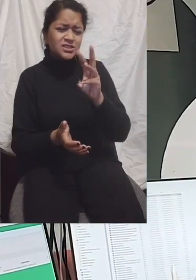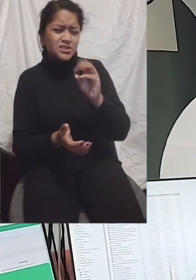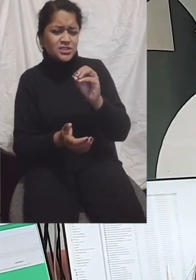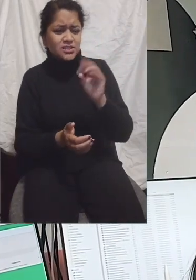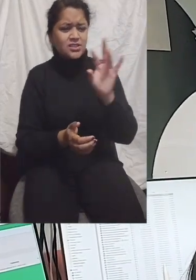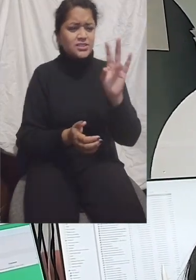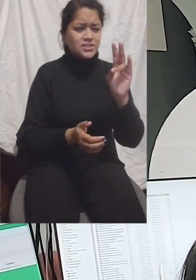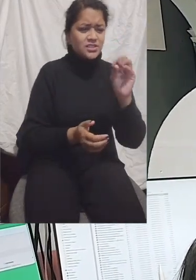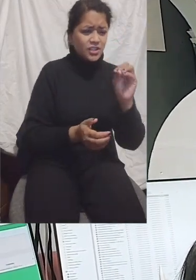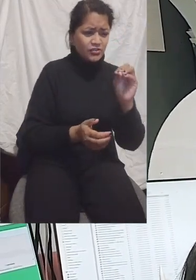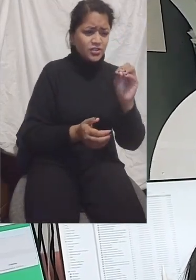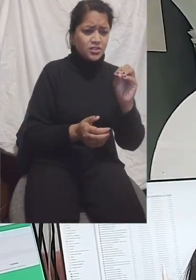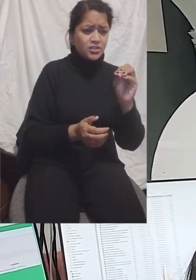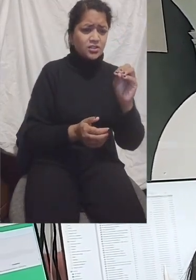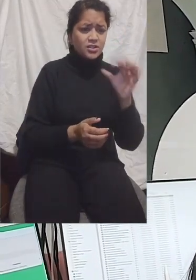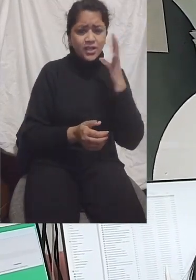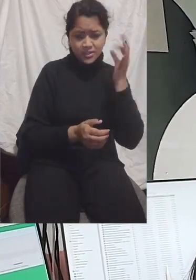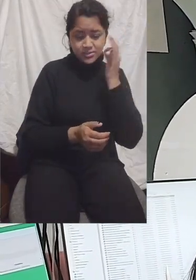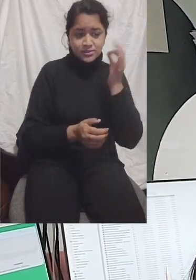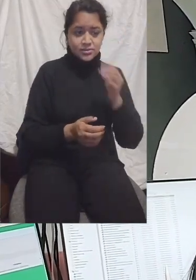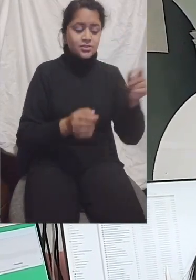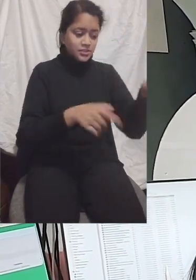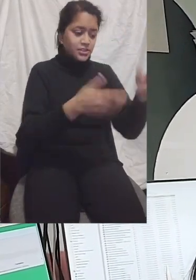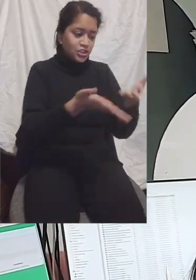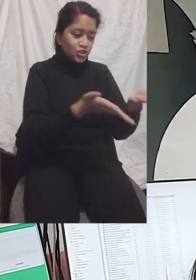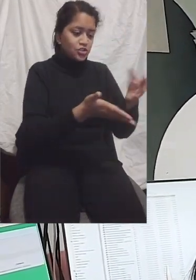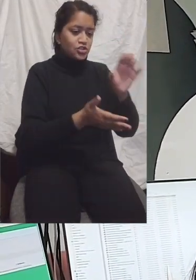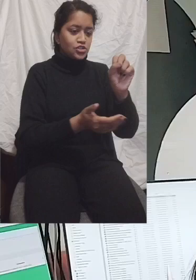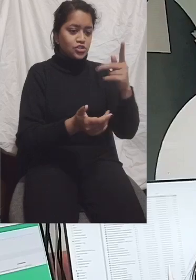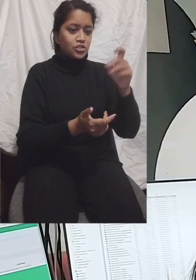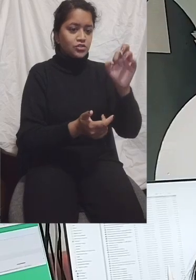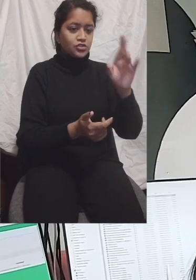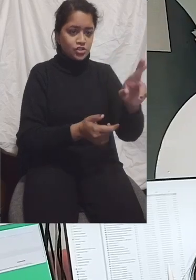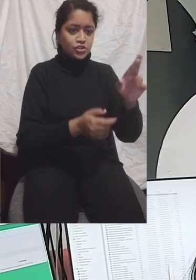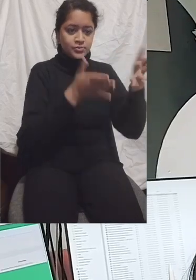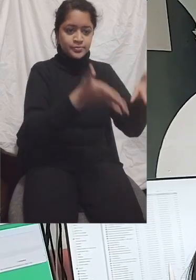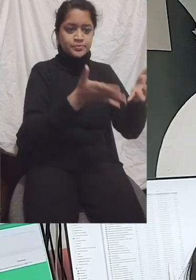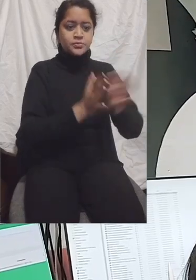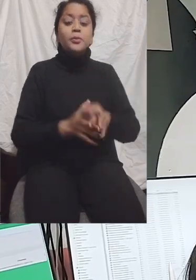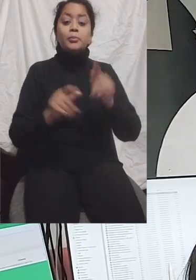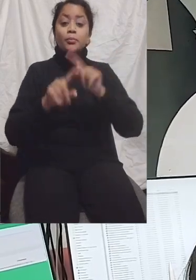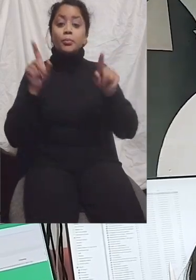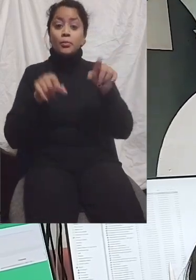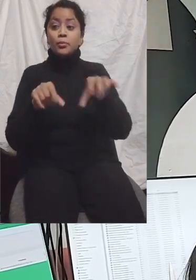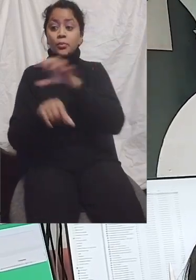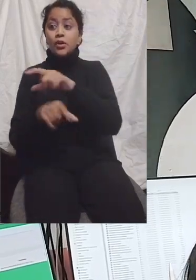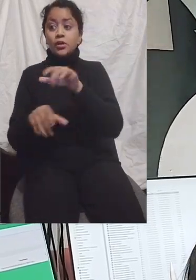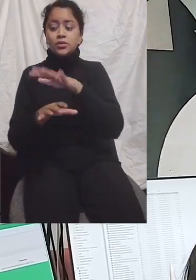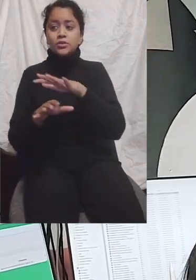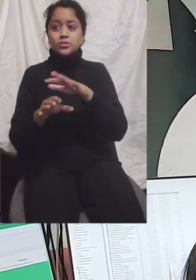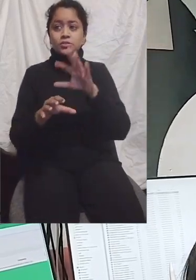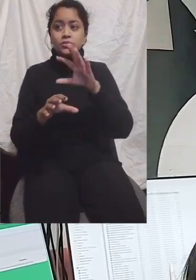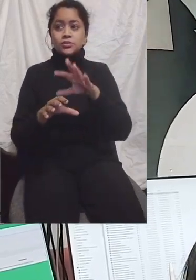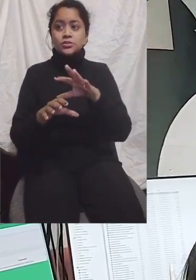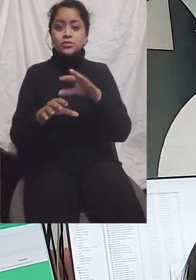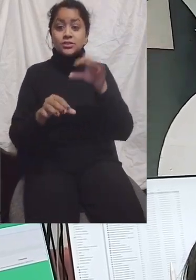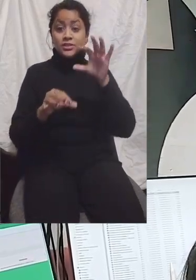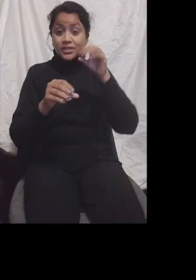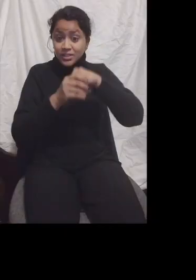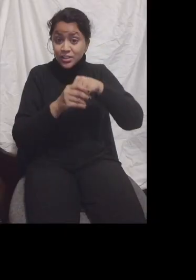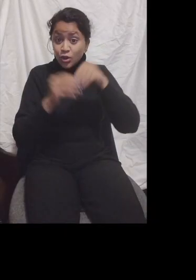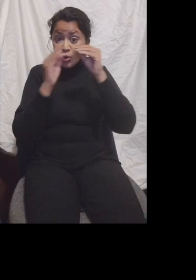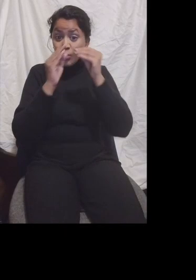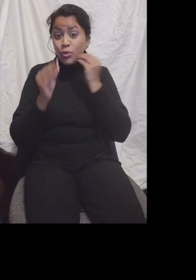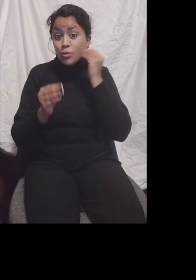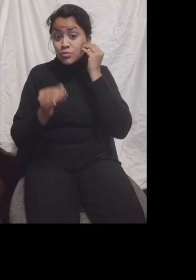60, 70 cats. That's just here in the shelter. And then we have about 100 plus more in foster homes. So in total,